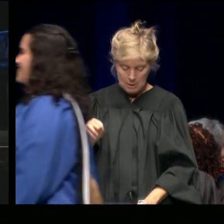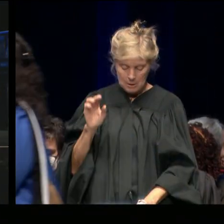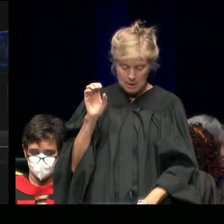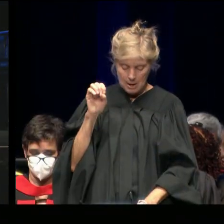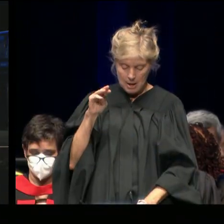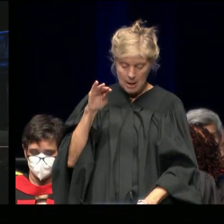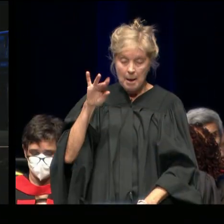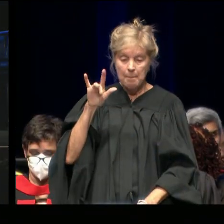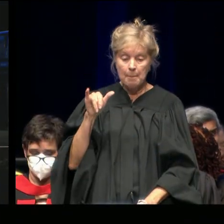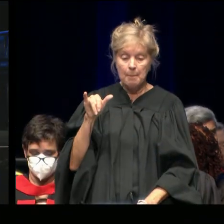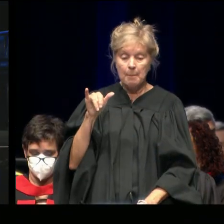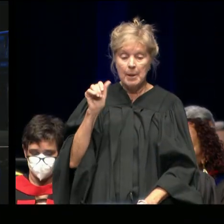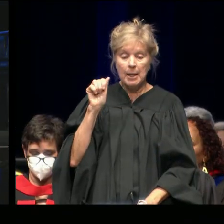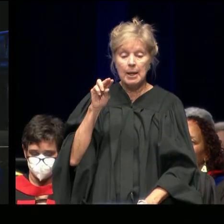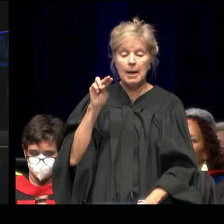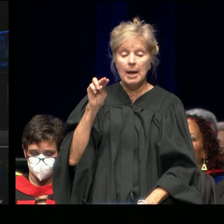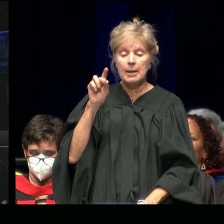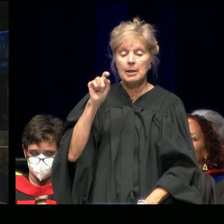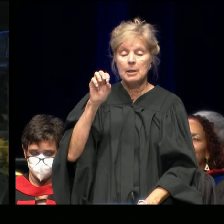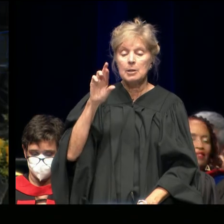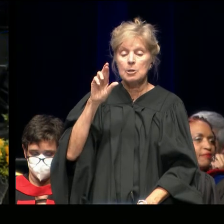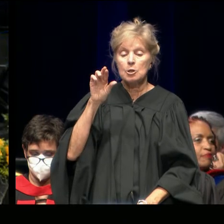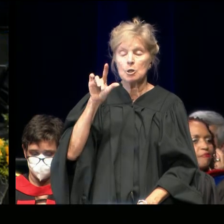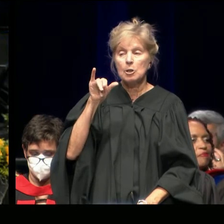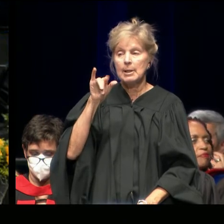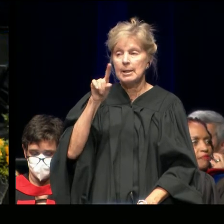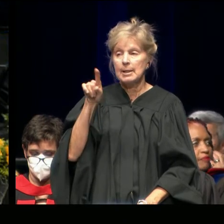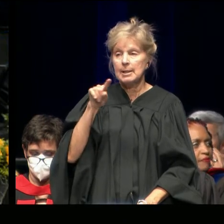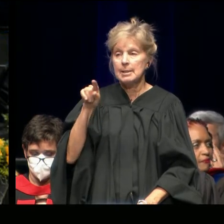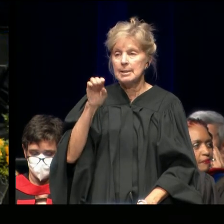Emily Ann Terlitzetse.